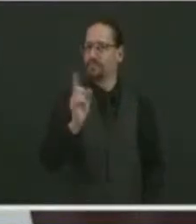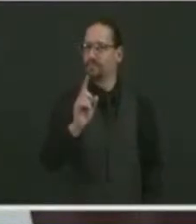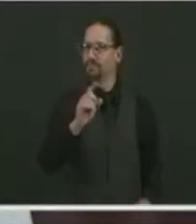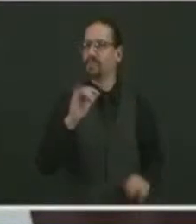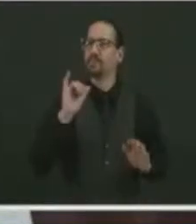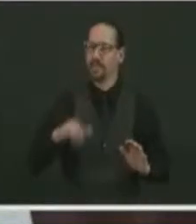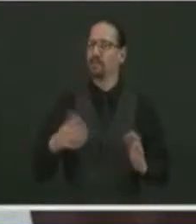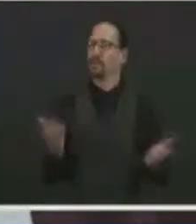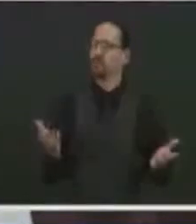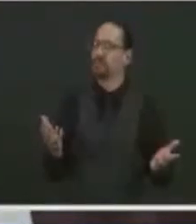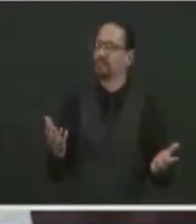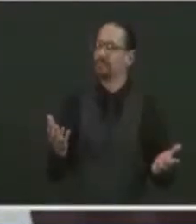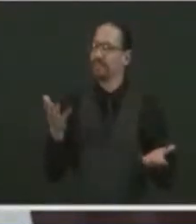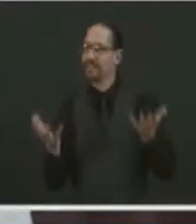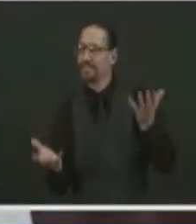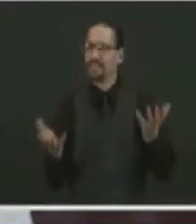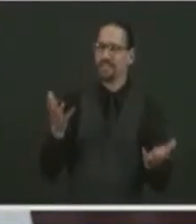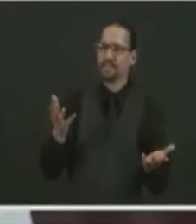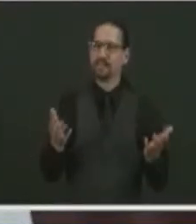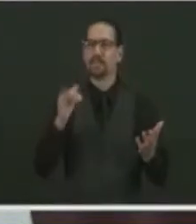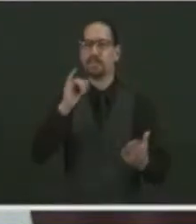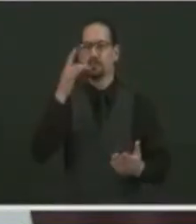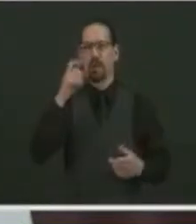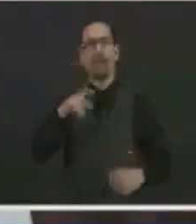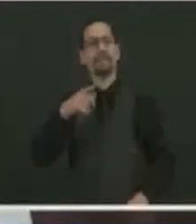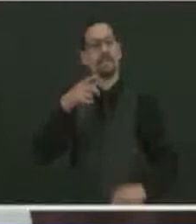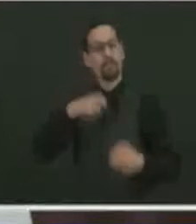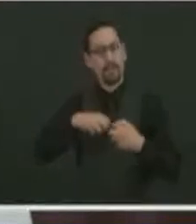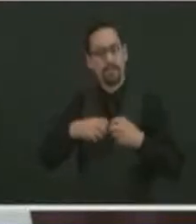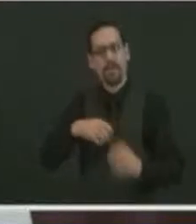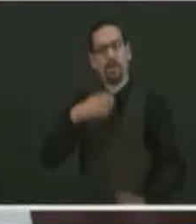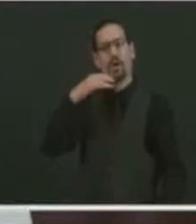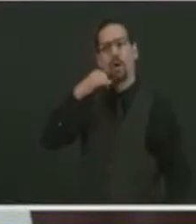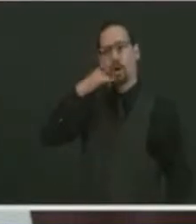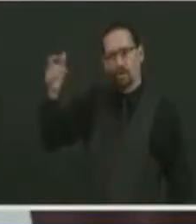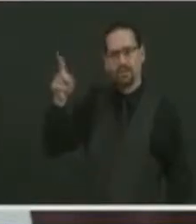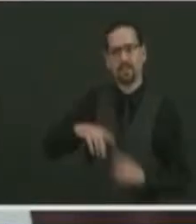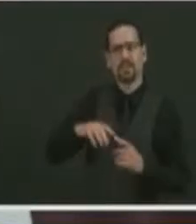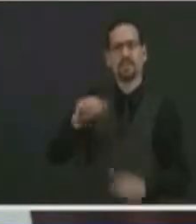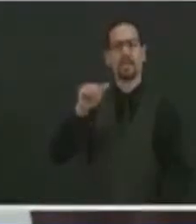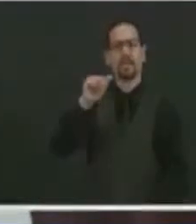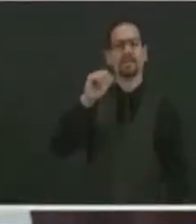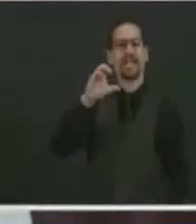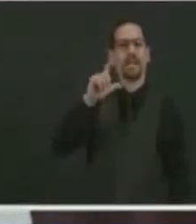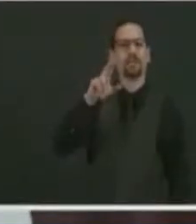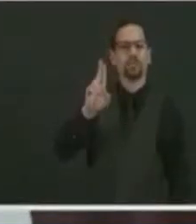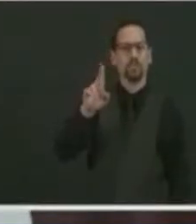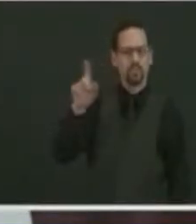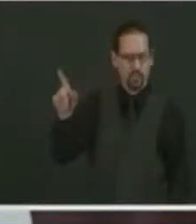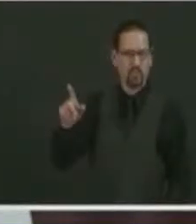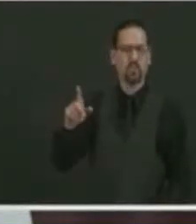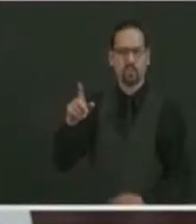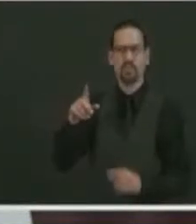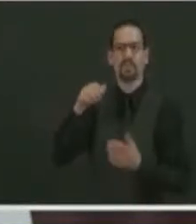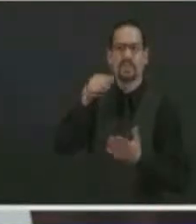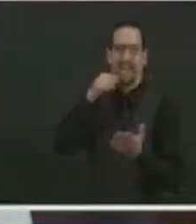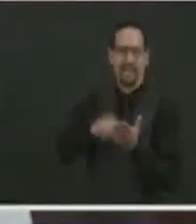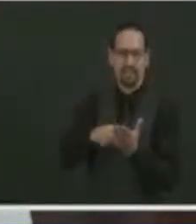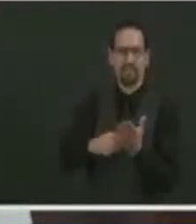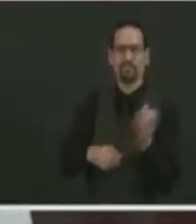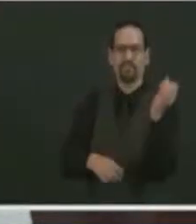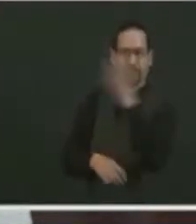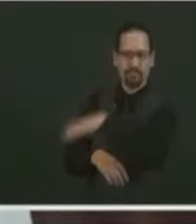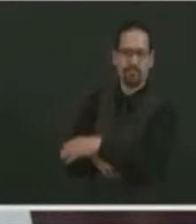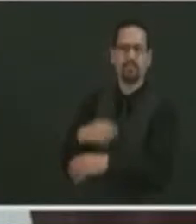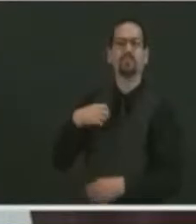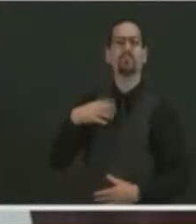most instances by phone. I believe the ACLU is requiring or requesting that we do that by letter. You know, it's